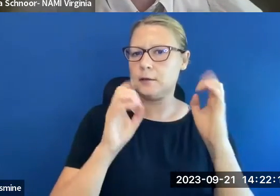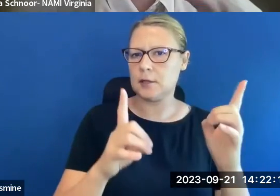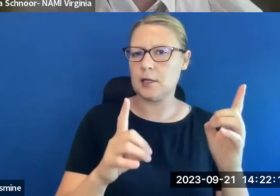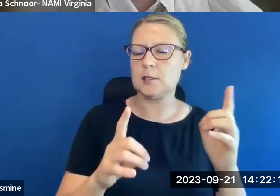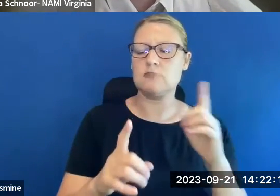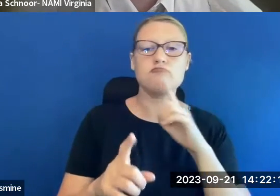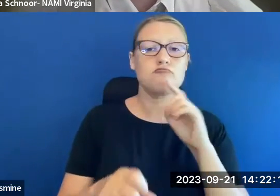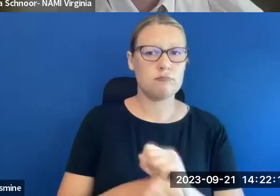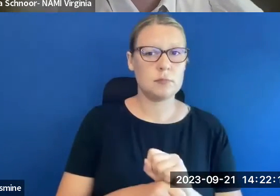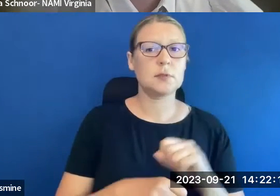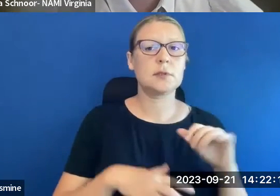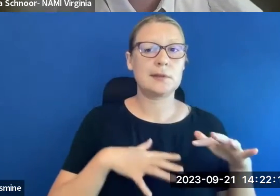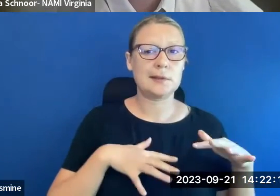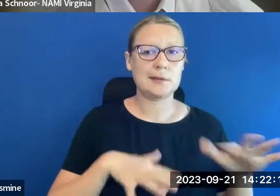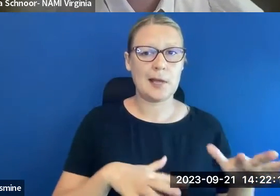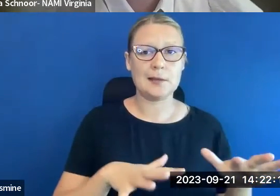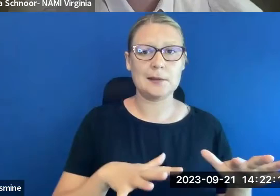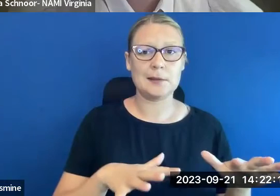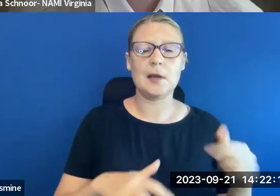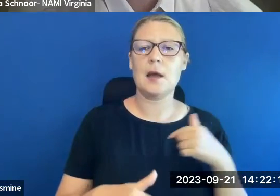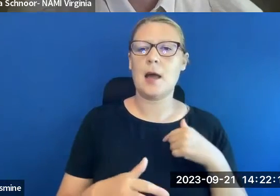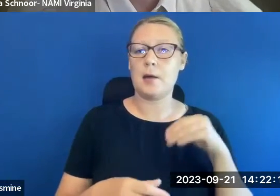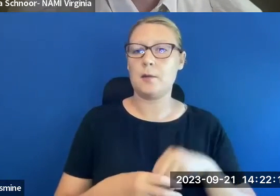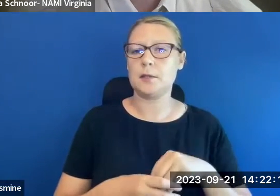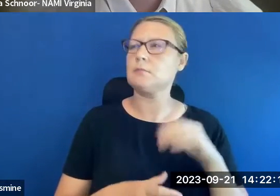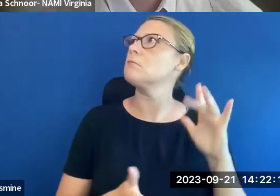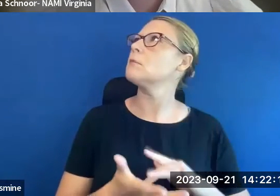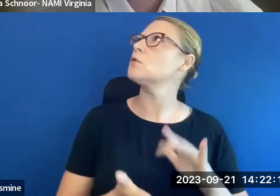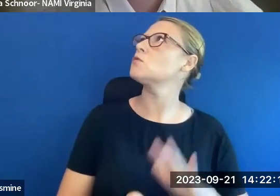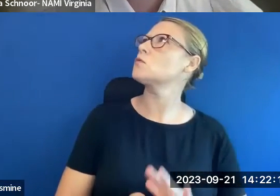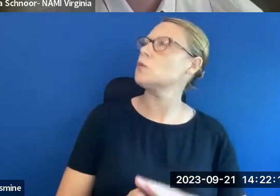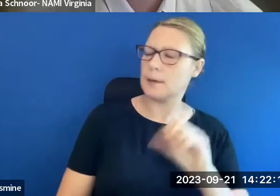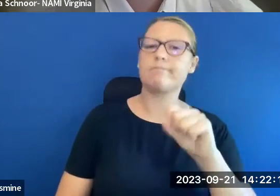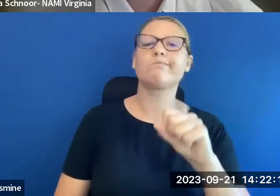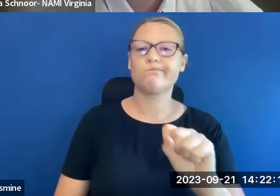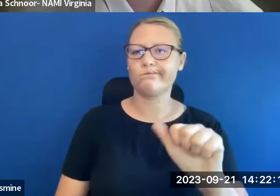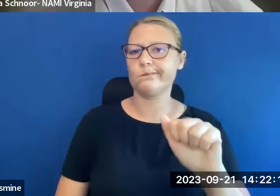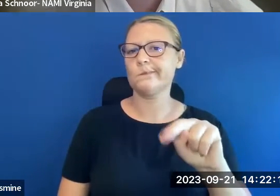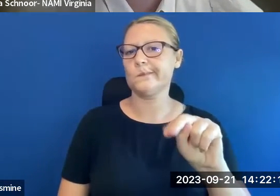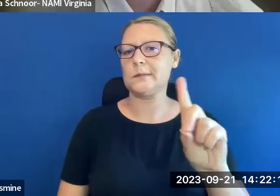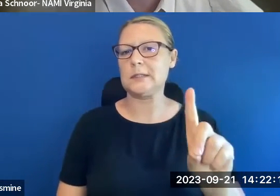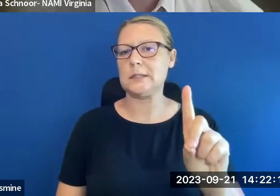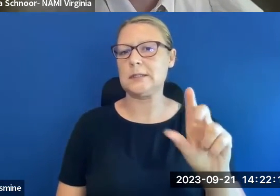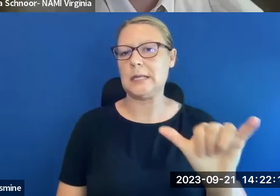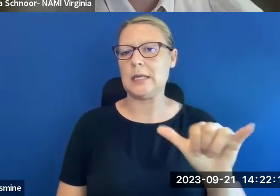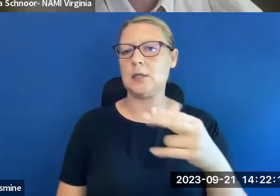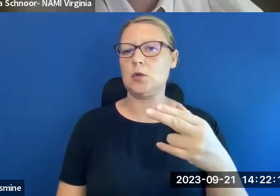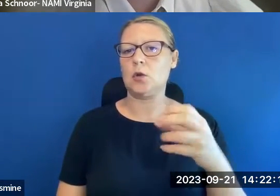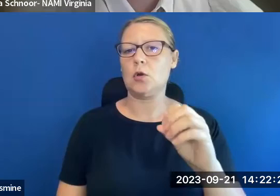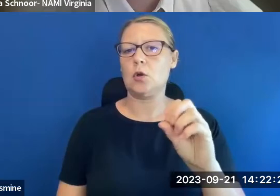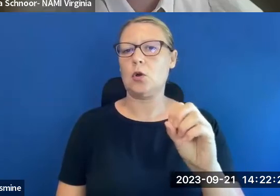was in middle school when the Sandy Hook shooting occurred.